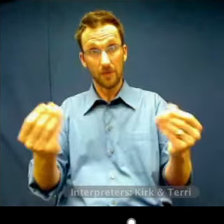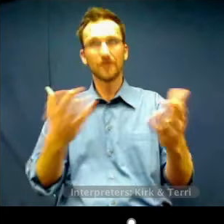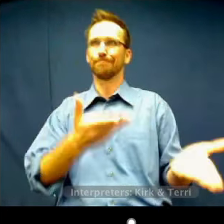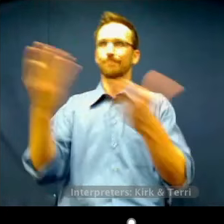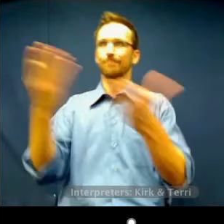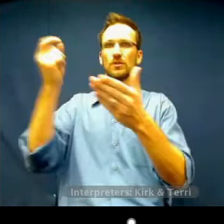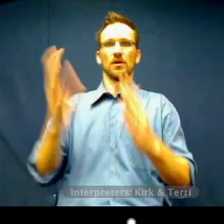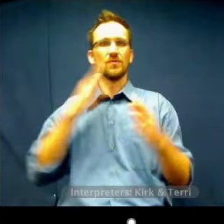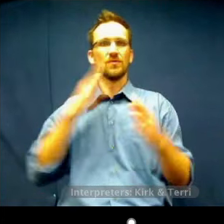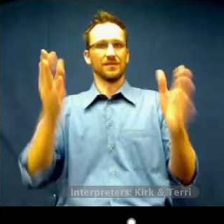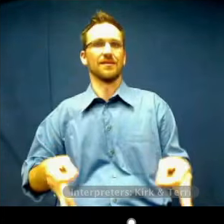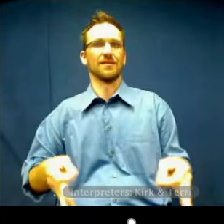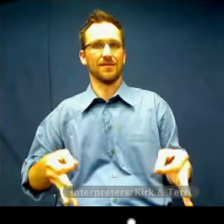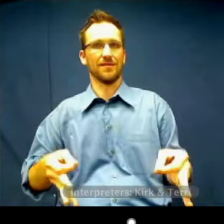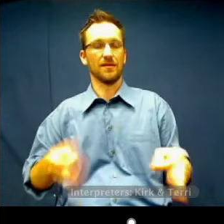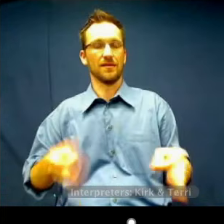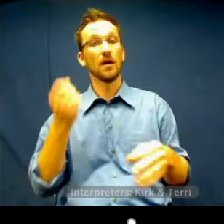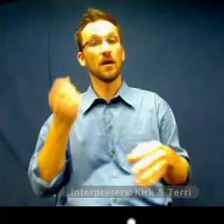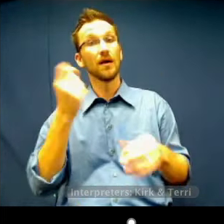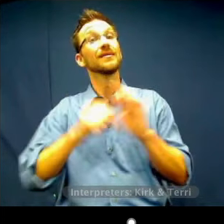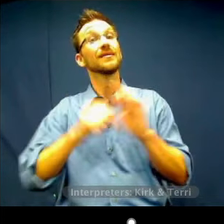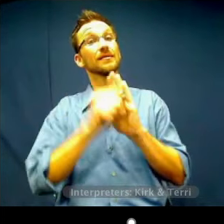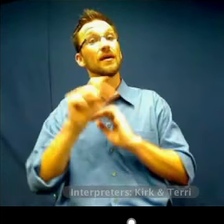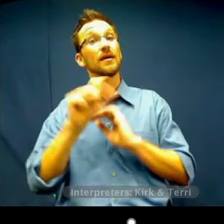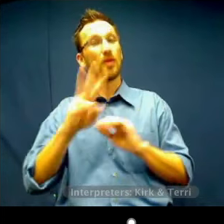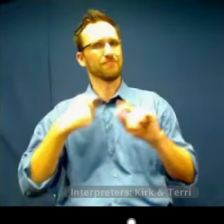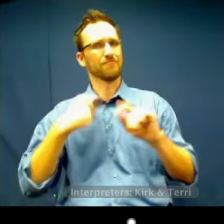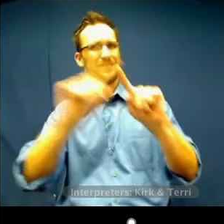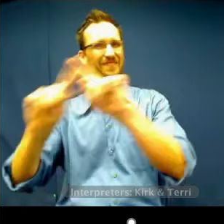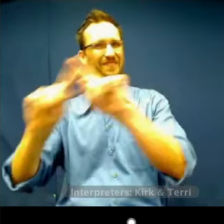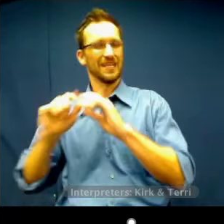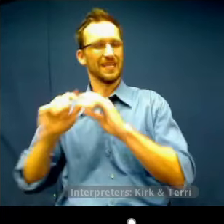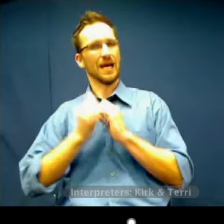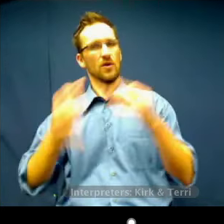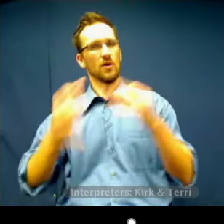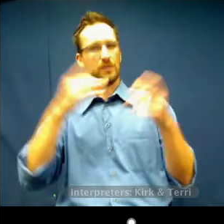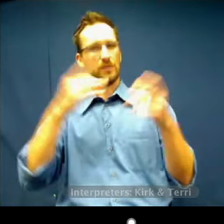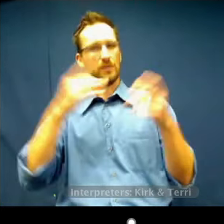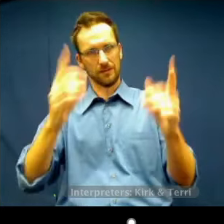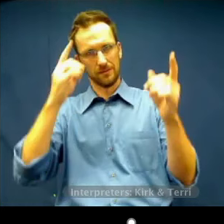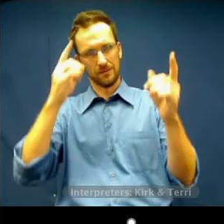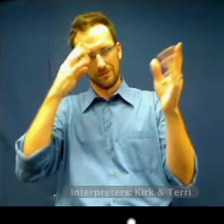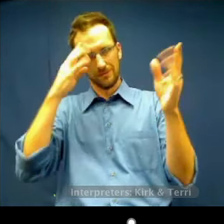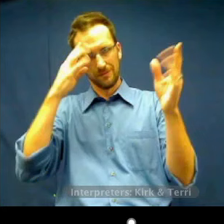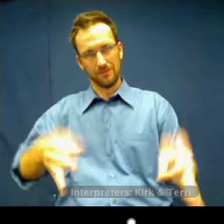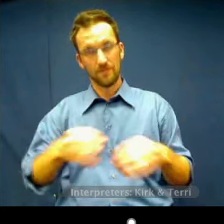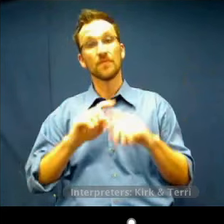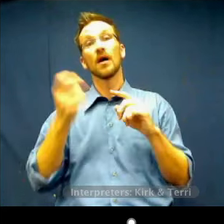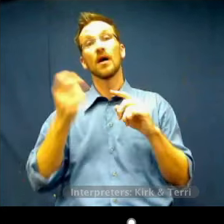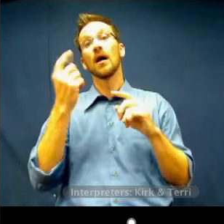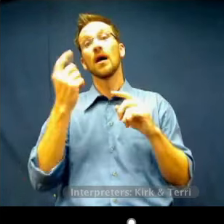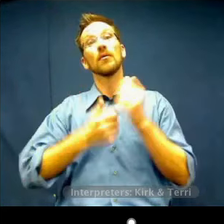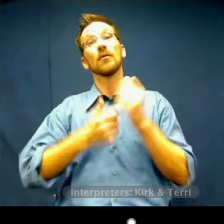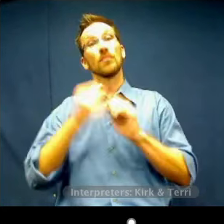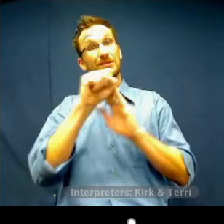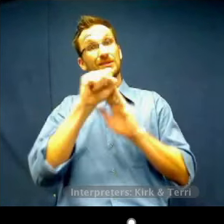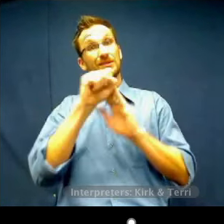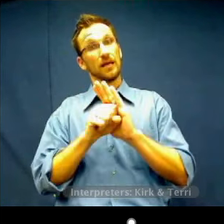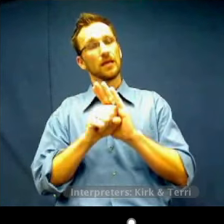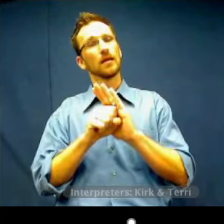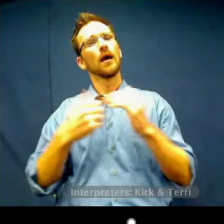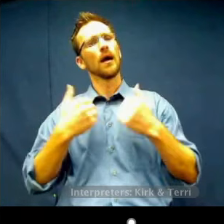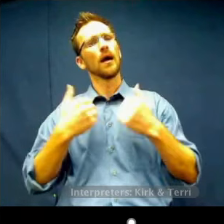the laws are going to vary from state to state as to how do they do that. But most states they have a difference between marital